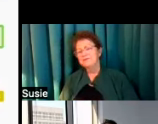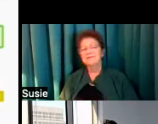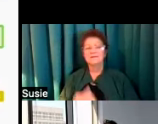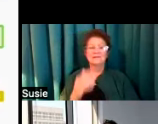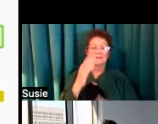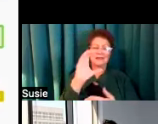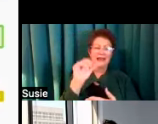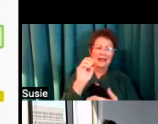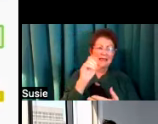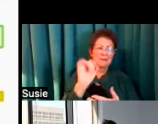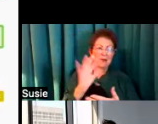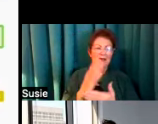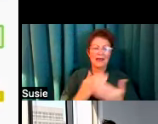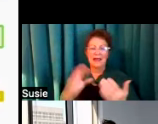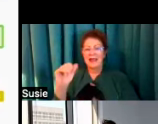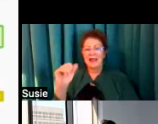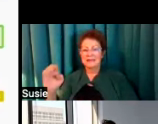basis.